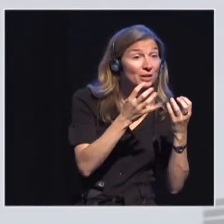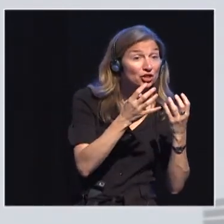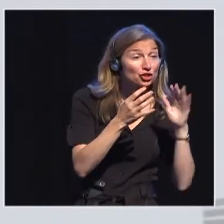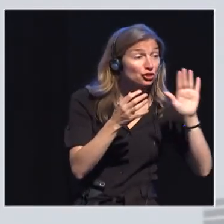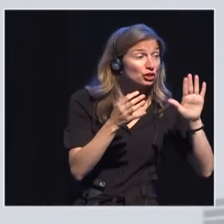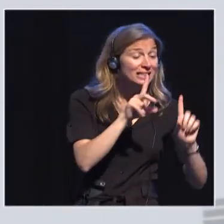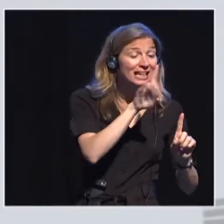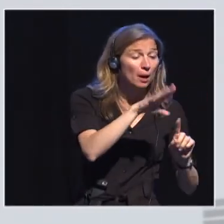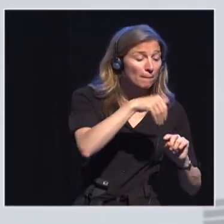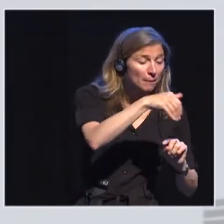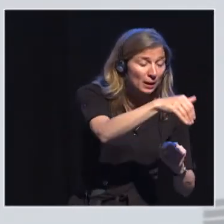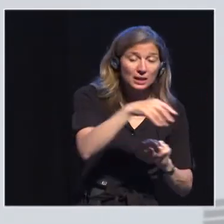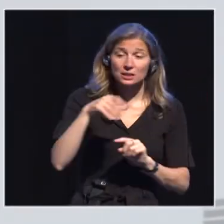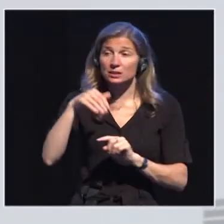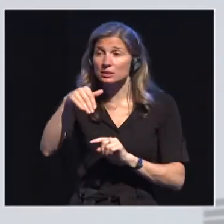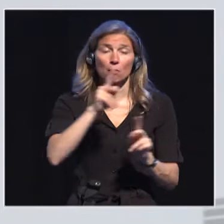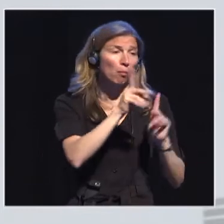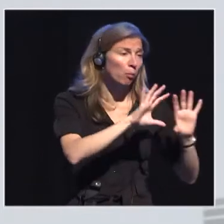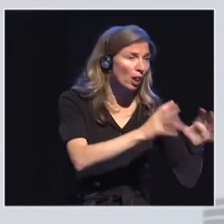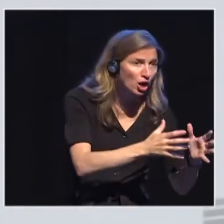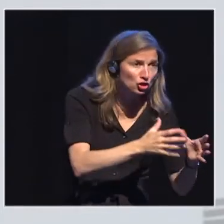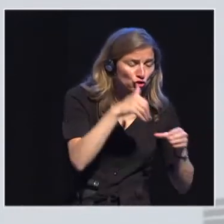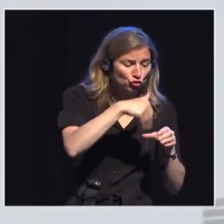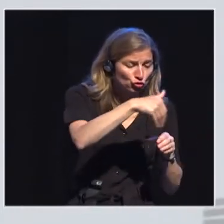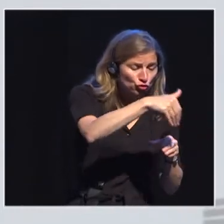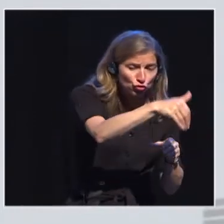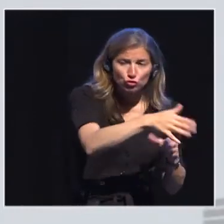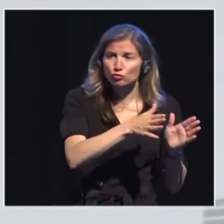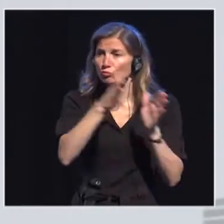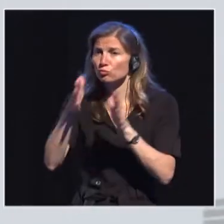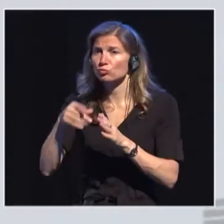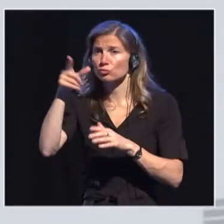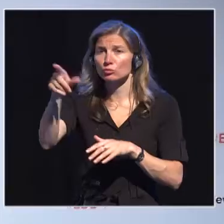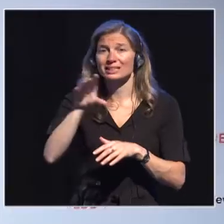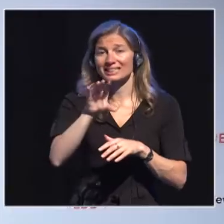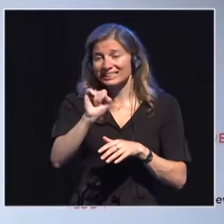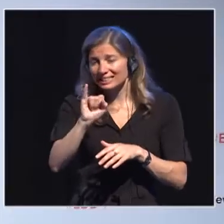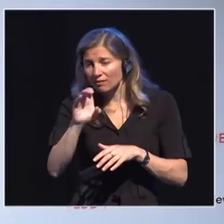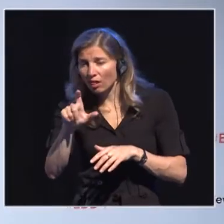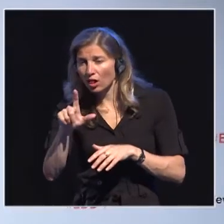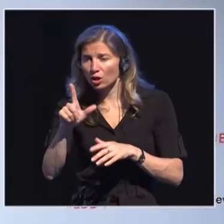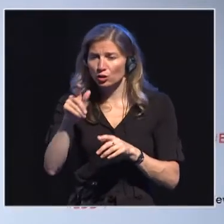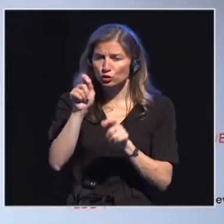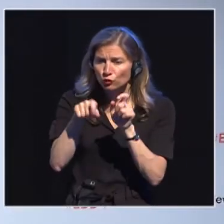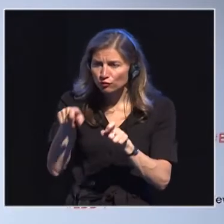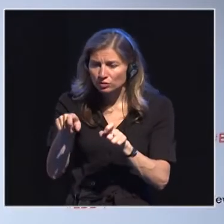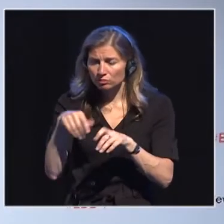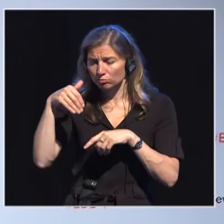databases, population register and register of civil servants. And